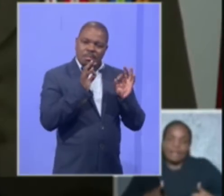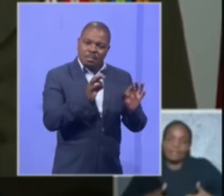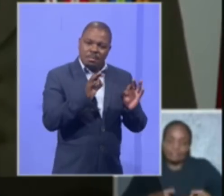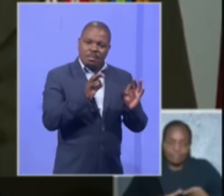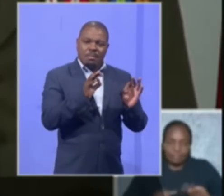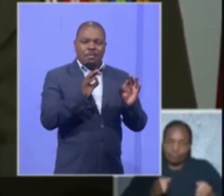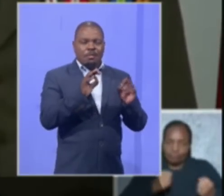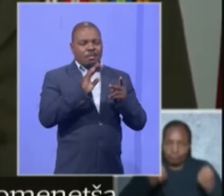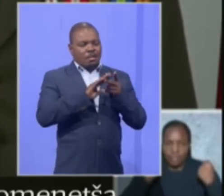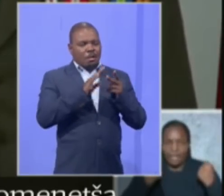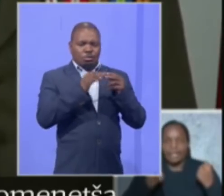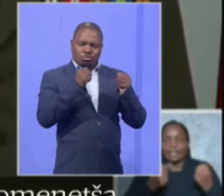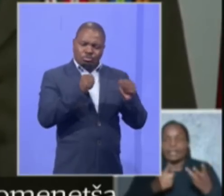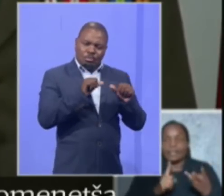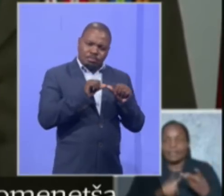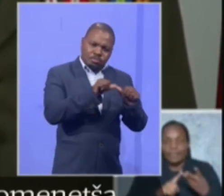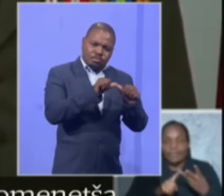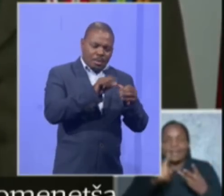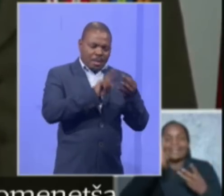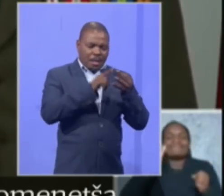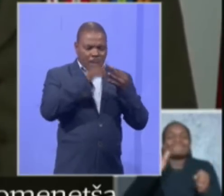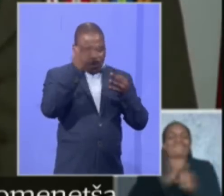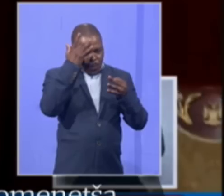strength and wisdom.